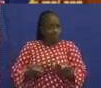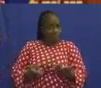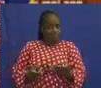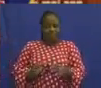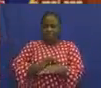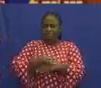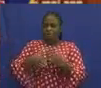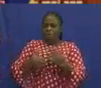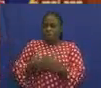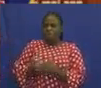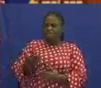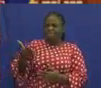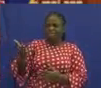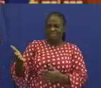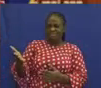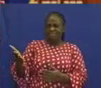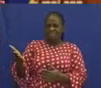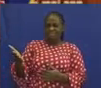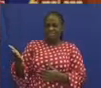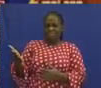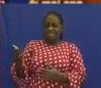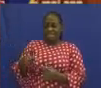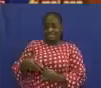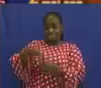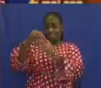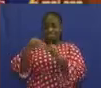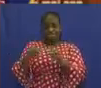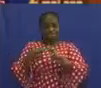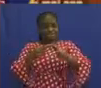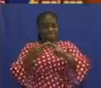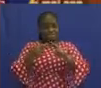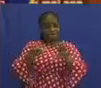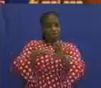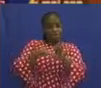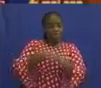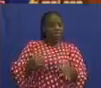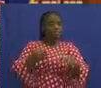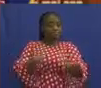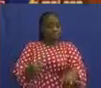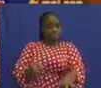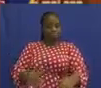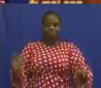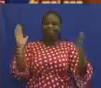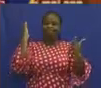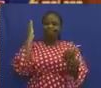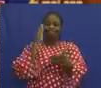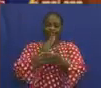all post-event receptions, particularly related to weddings and funerals, are